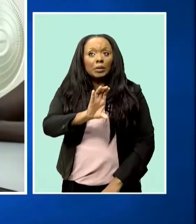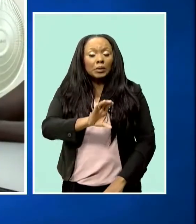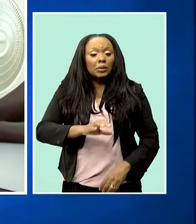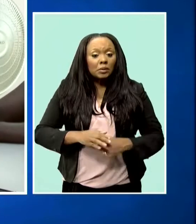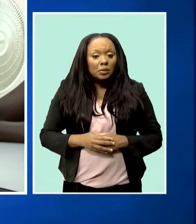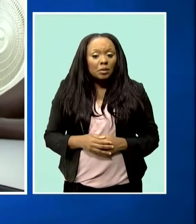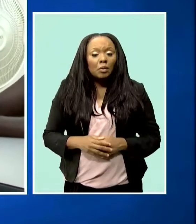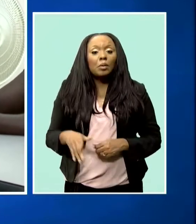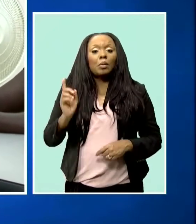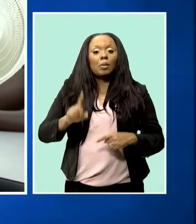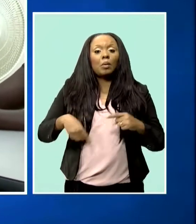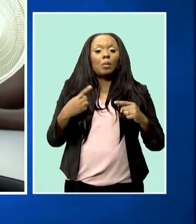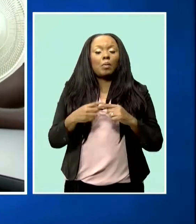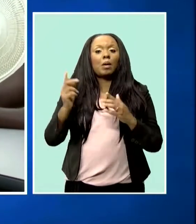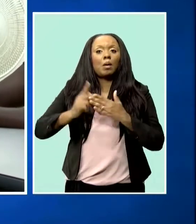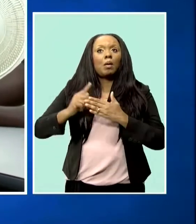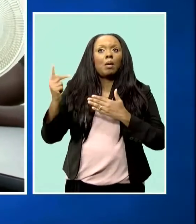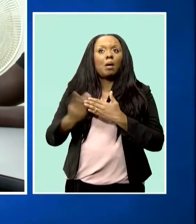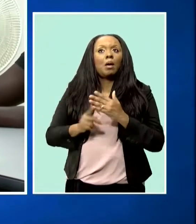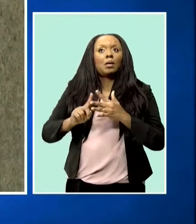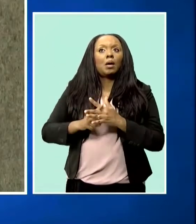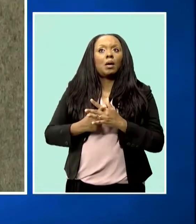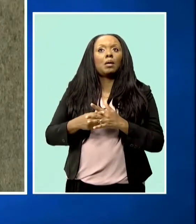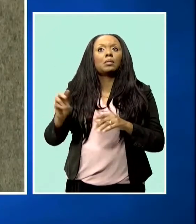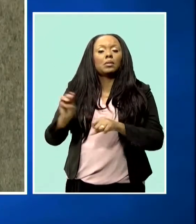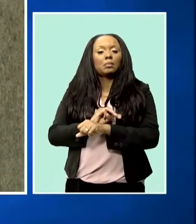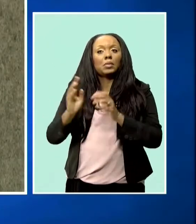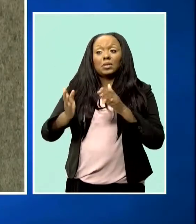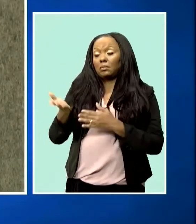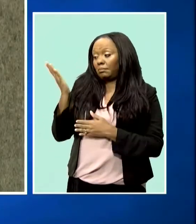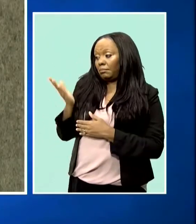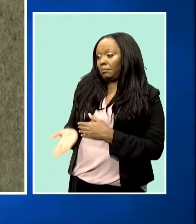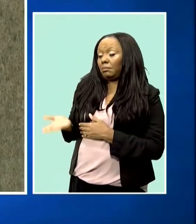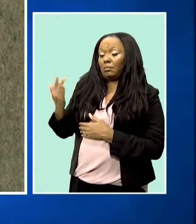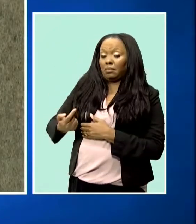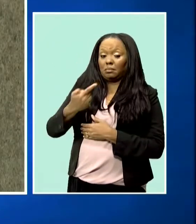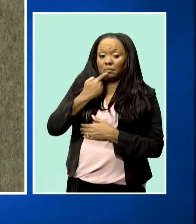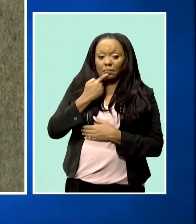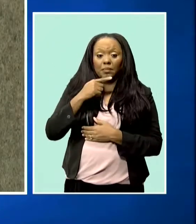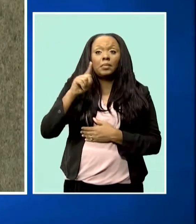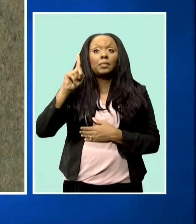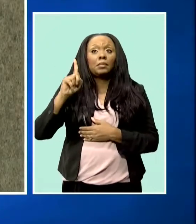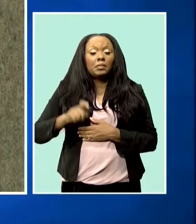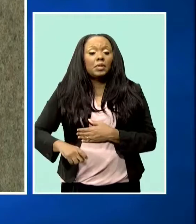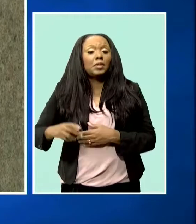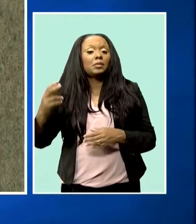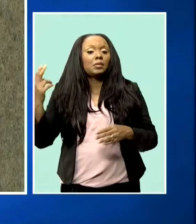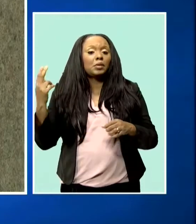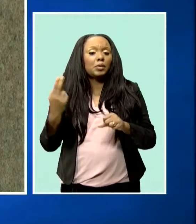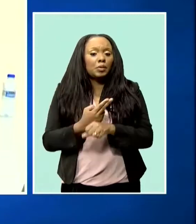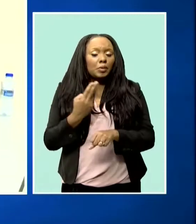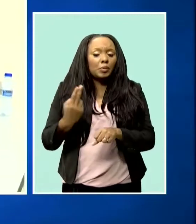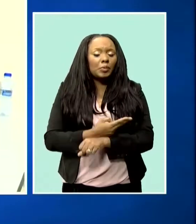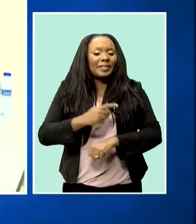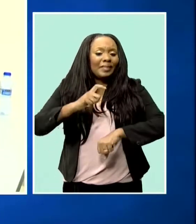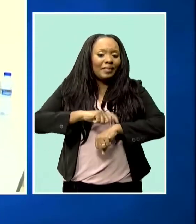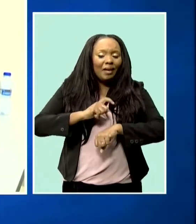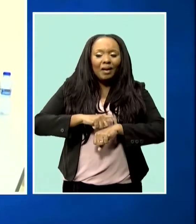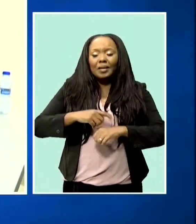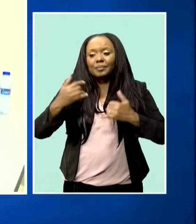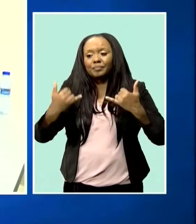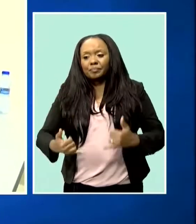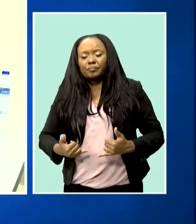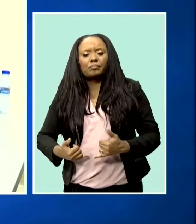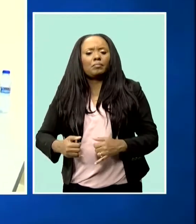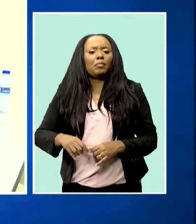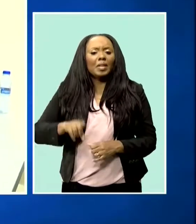at the launching ceremony at the offices, Minister Charles Griffith told them to make the best use of the opportunity they have been offered and not